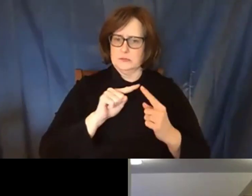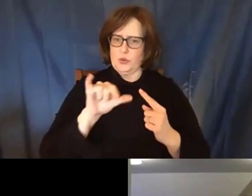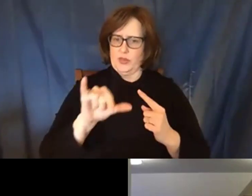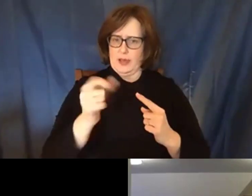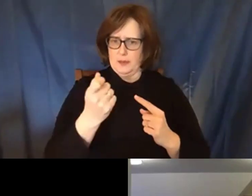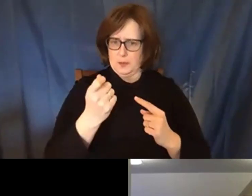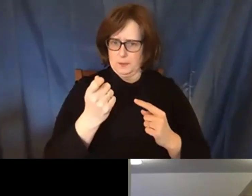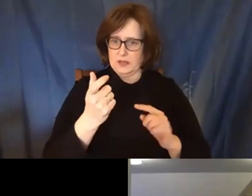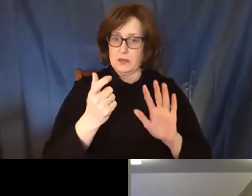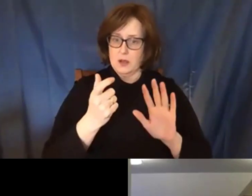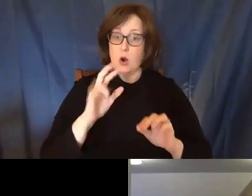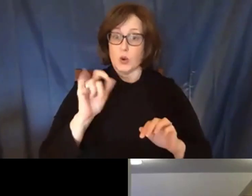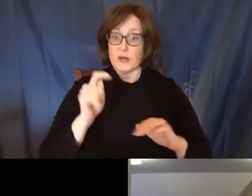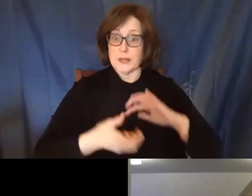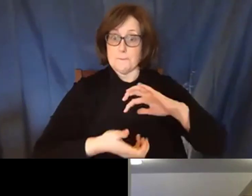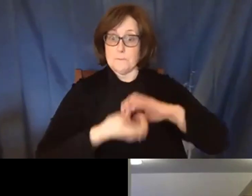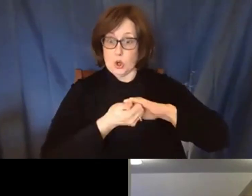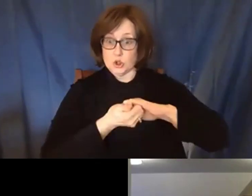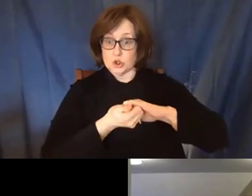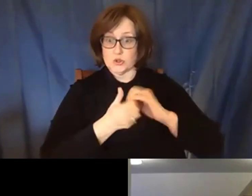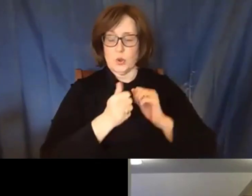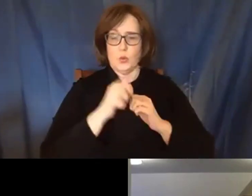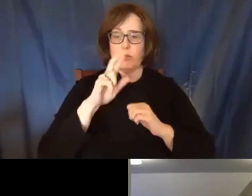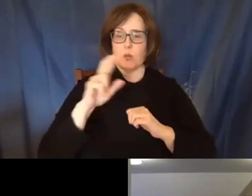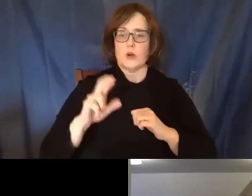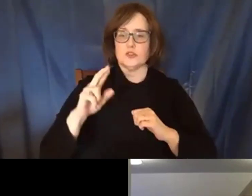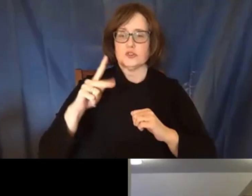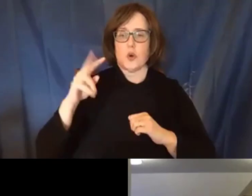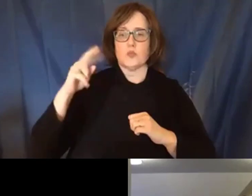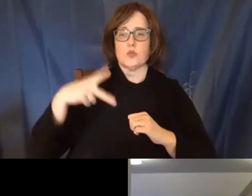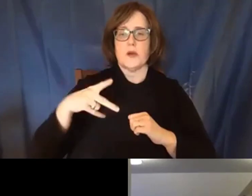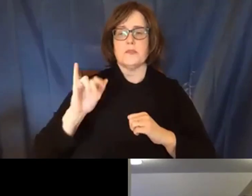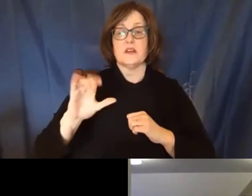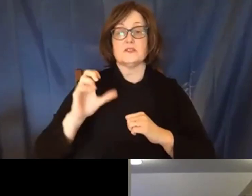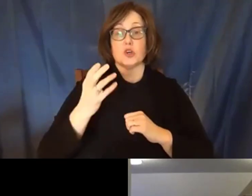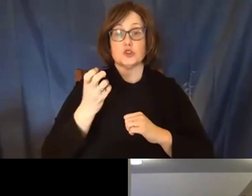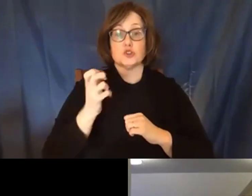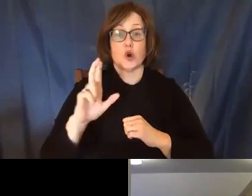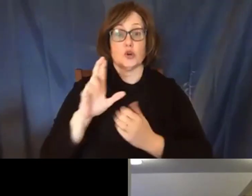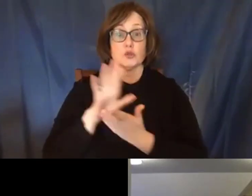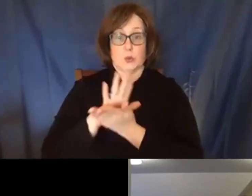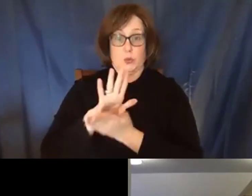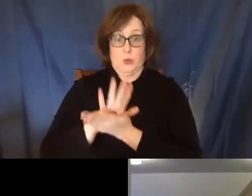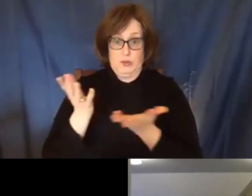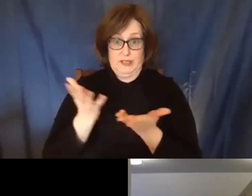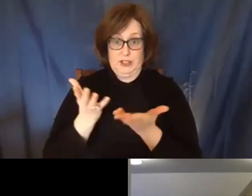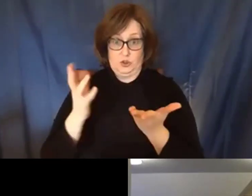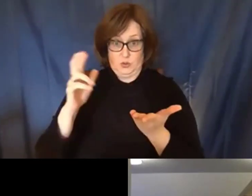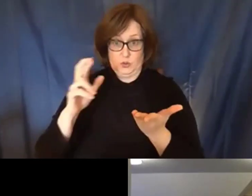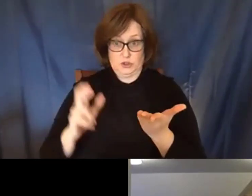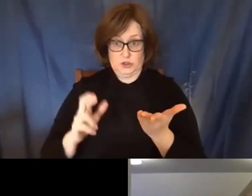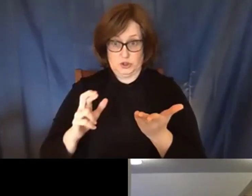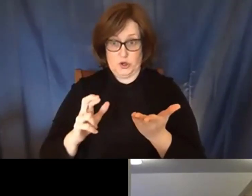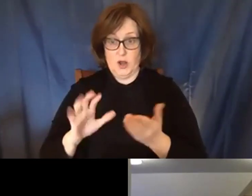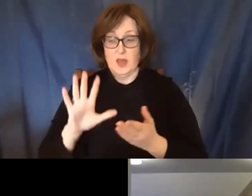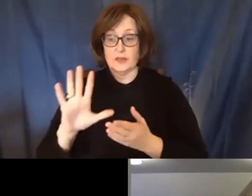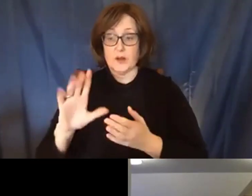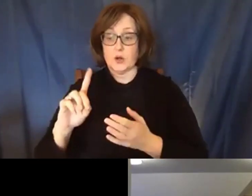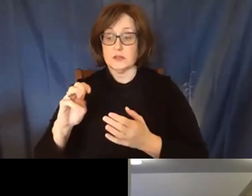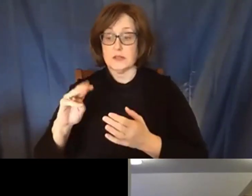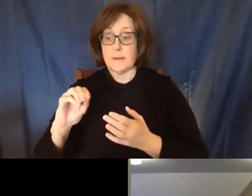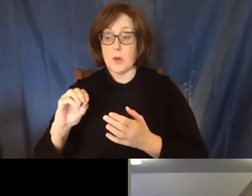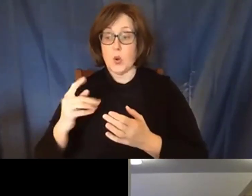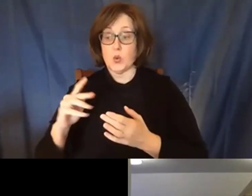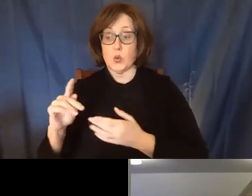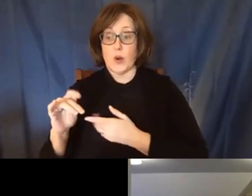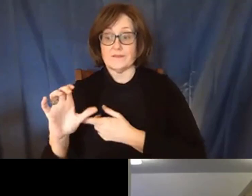Prep, a charter school in town that whose demographics are identical to that of the